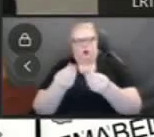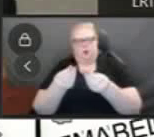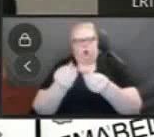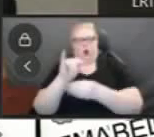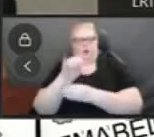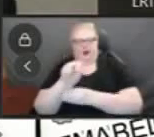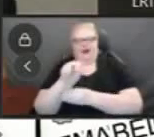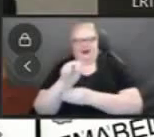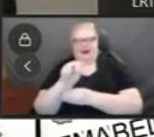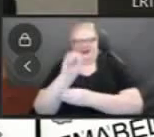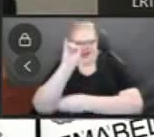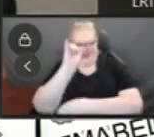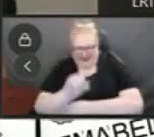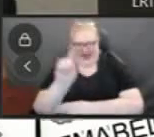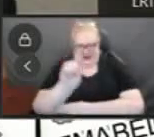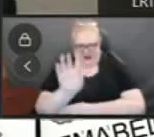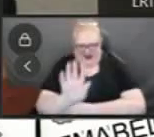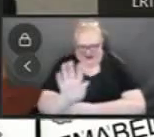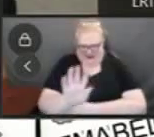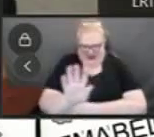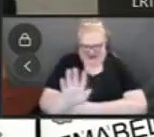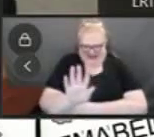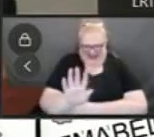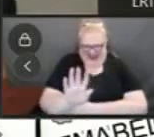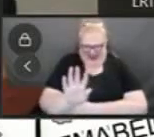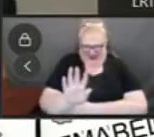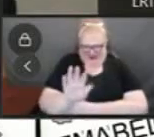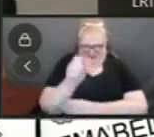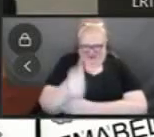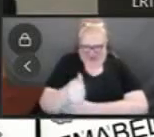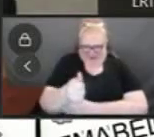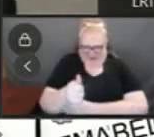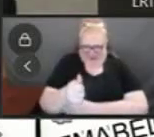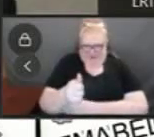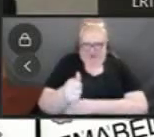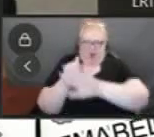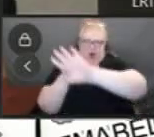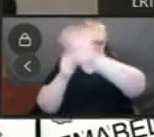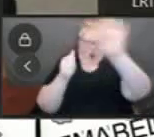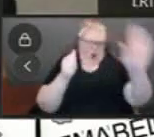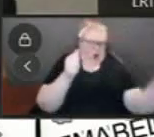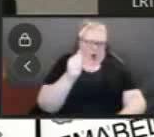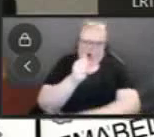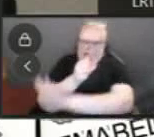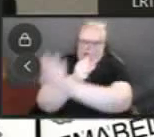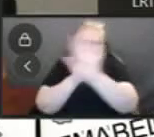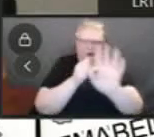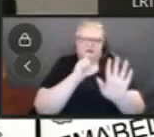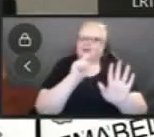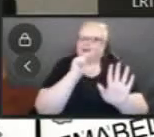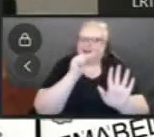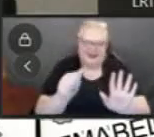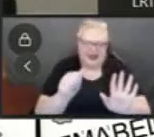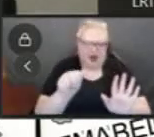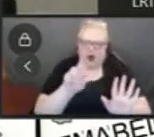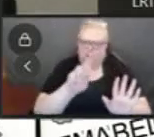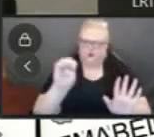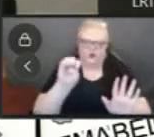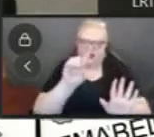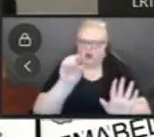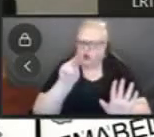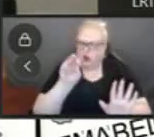plan. That is the area that is being rezoned. Okay. The rest of it is not. It is staying as is,